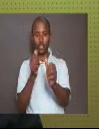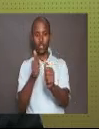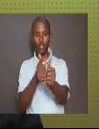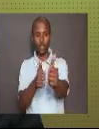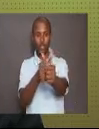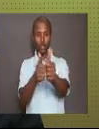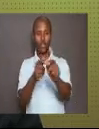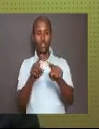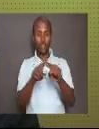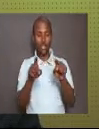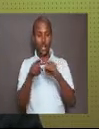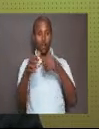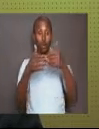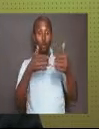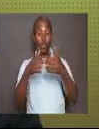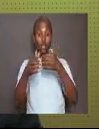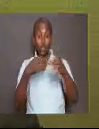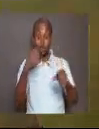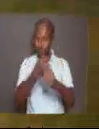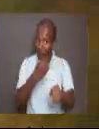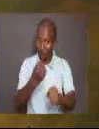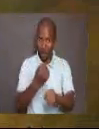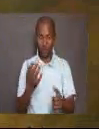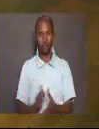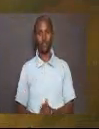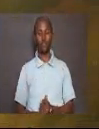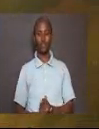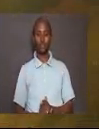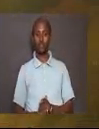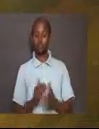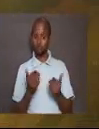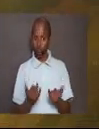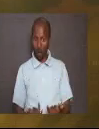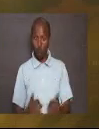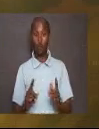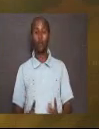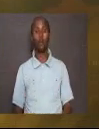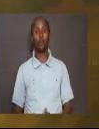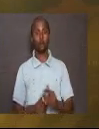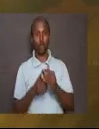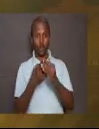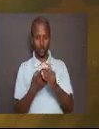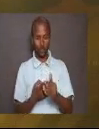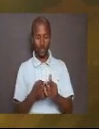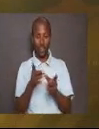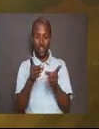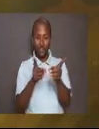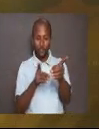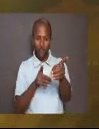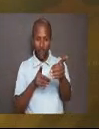differential calculus are applied. We are going to begin by